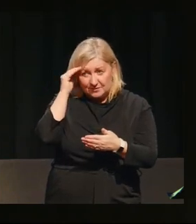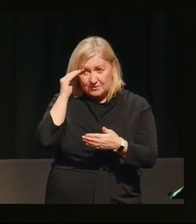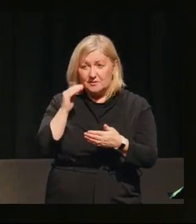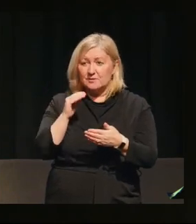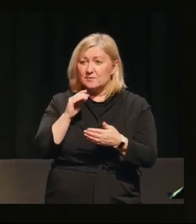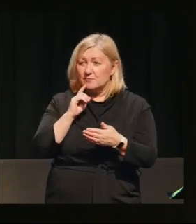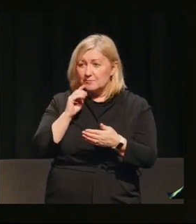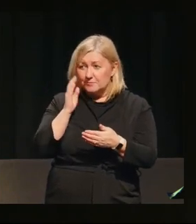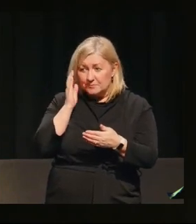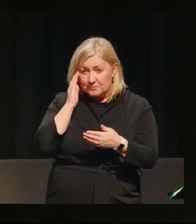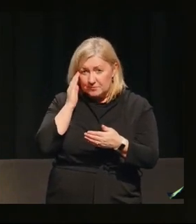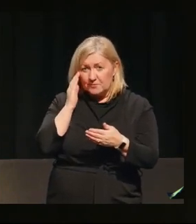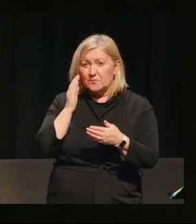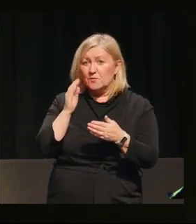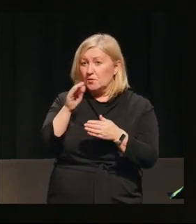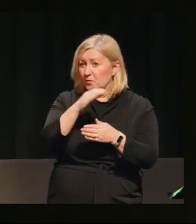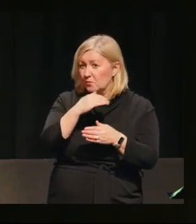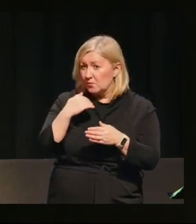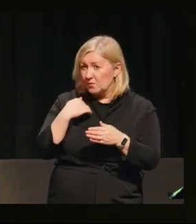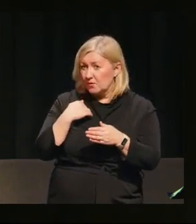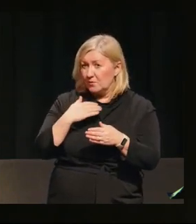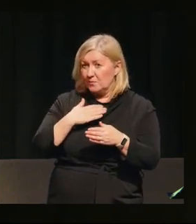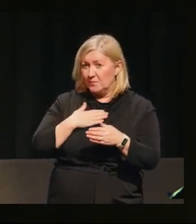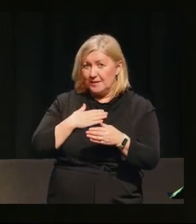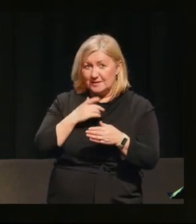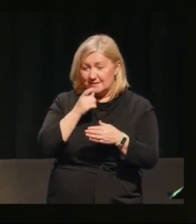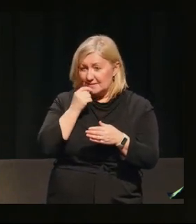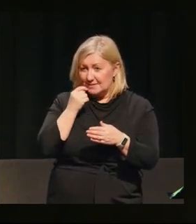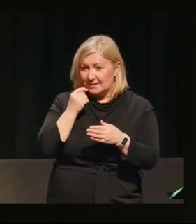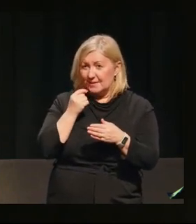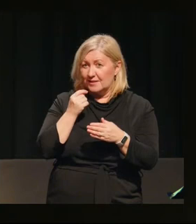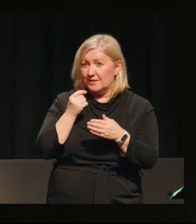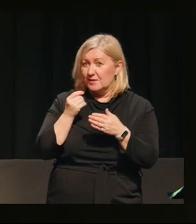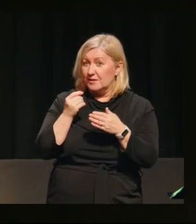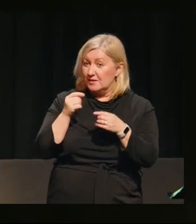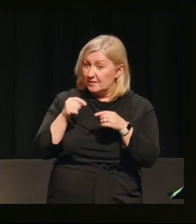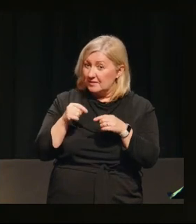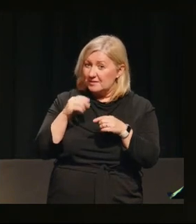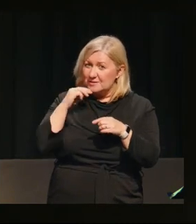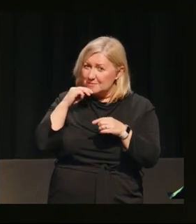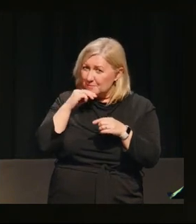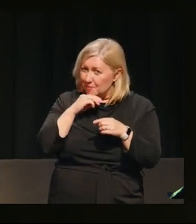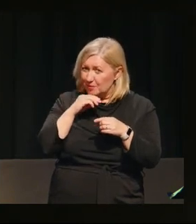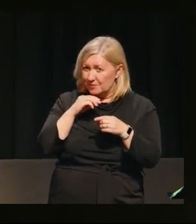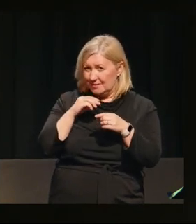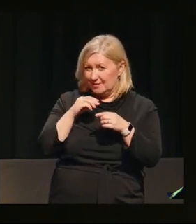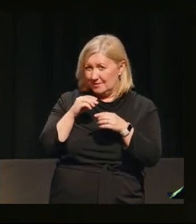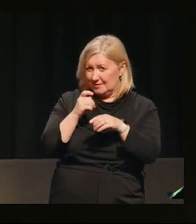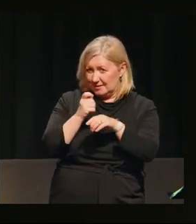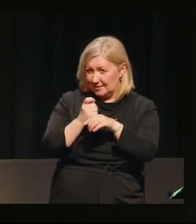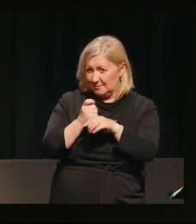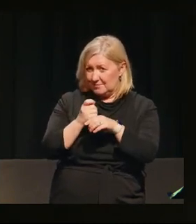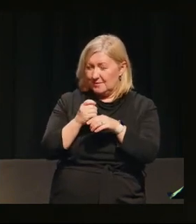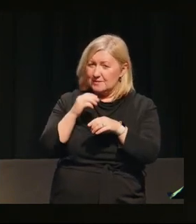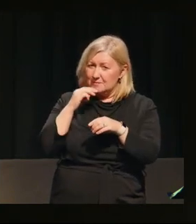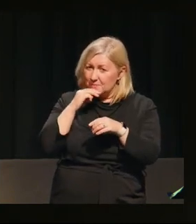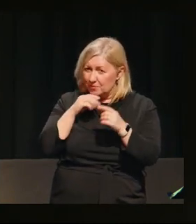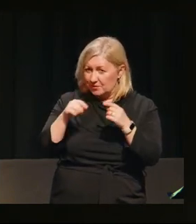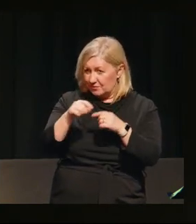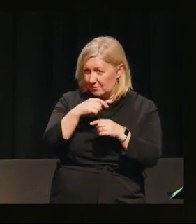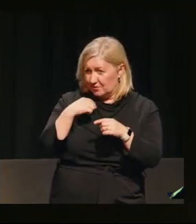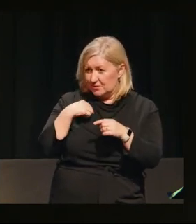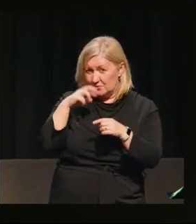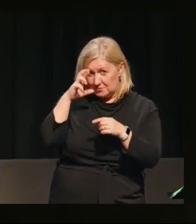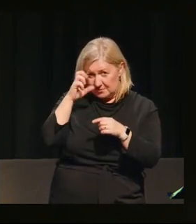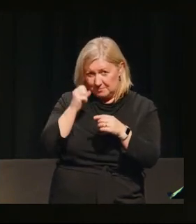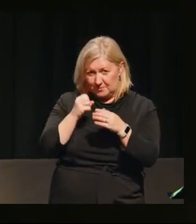New, Konajaravu, Gajin Valcha, Keiko Tamanta, August Keiko Digrasach, Isatomid Kun, Antilla Husku,